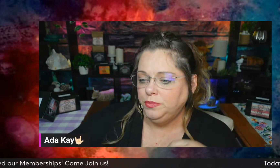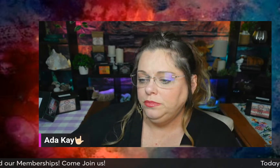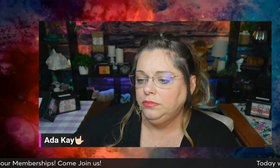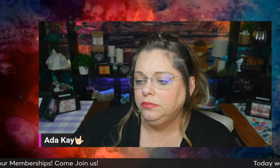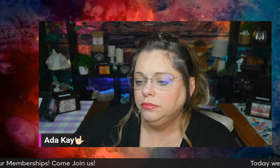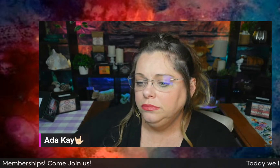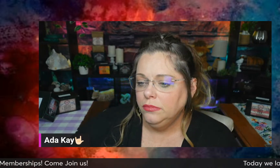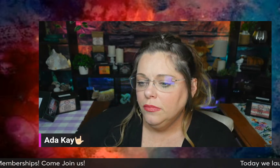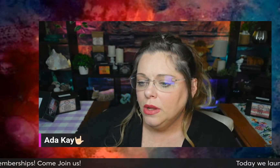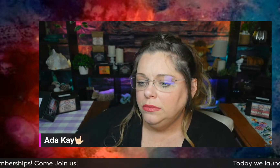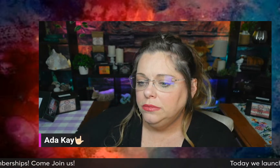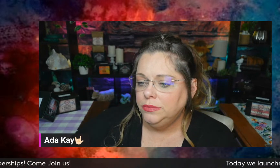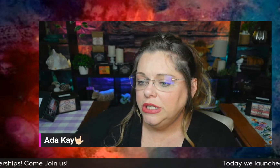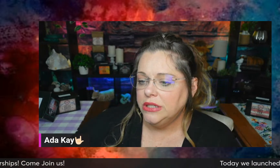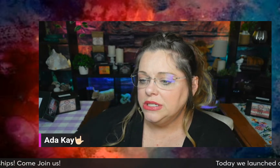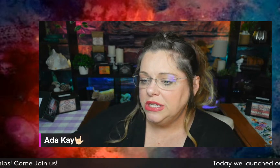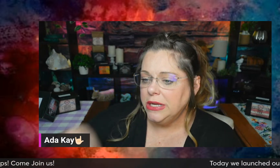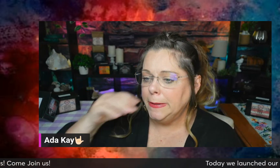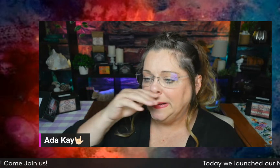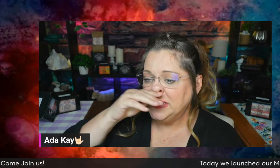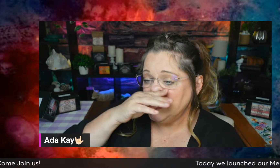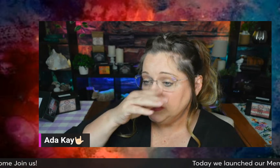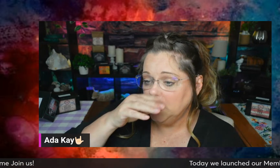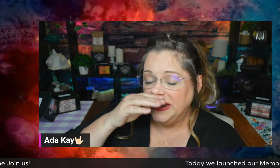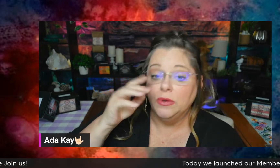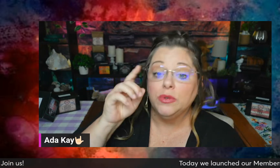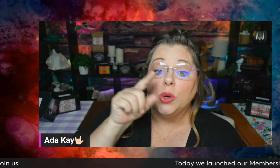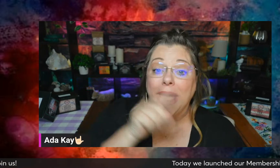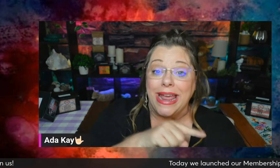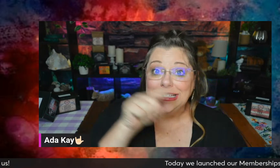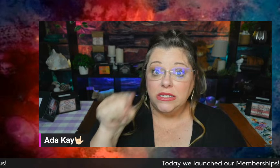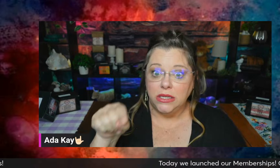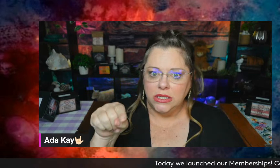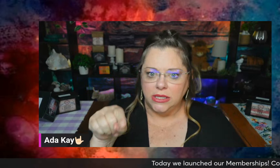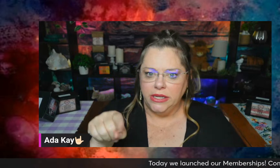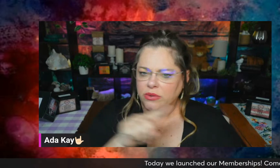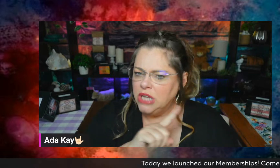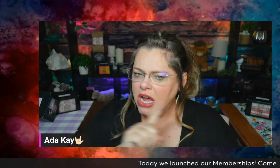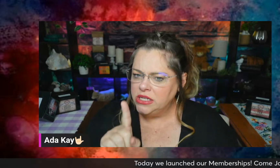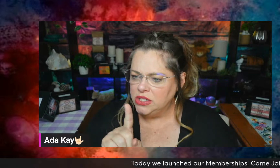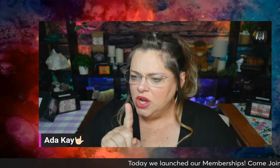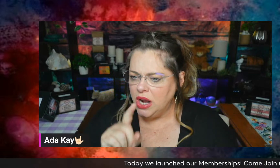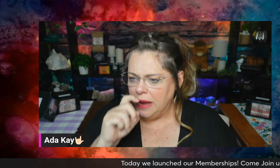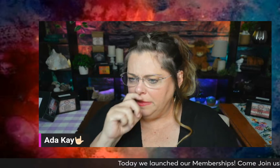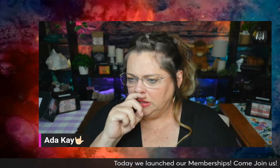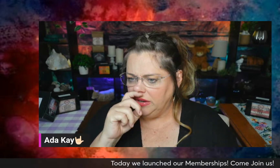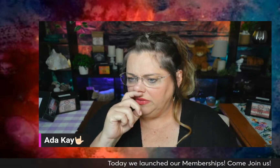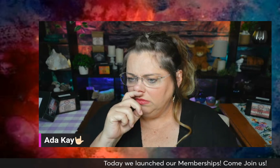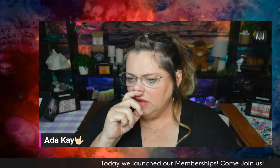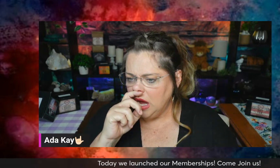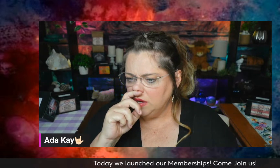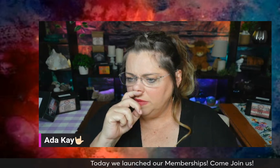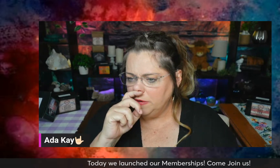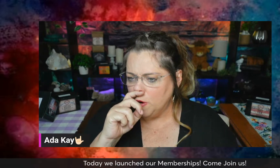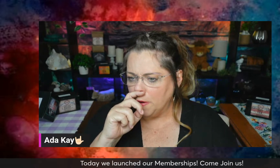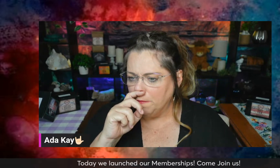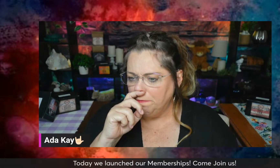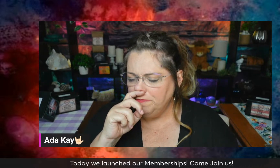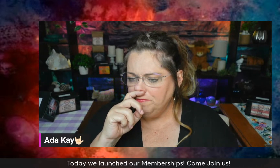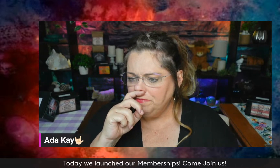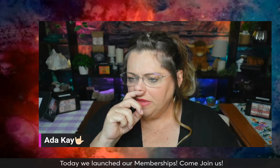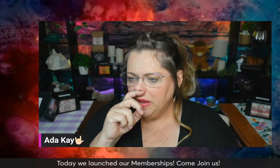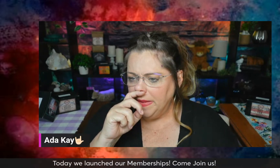Yep. Delta 10 is also legal. So 8 and 10 is legal. 9 is not, I believe. I could be